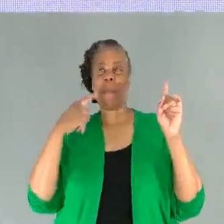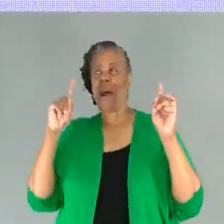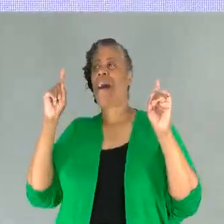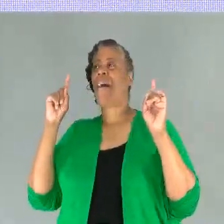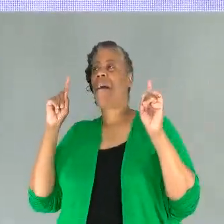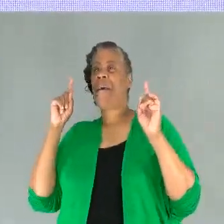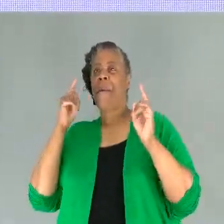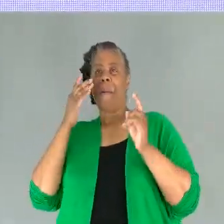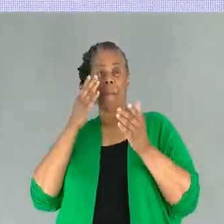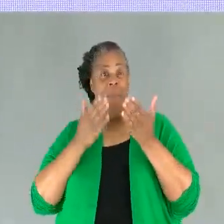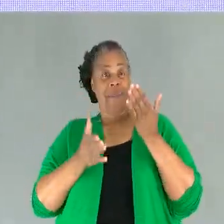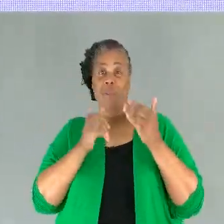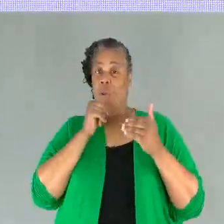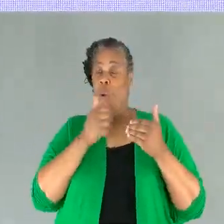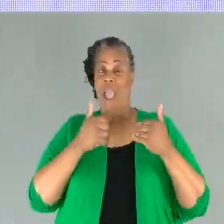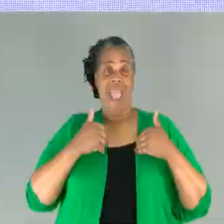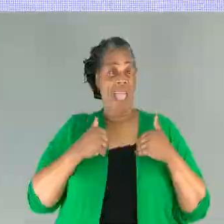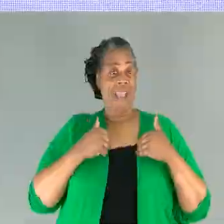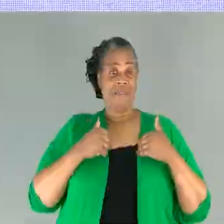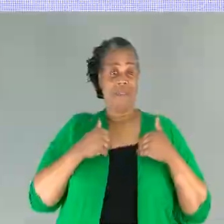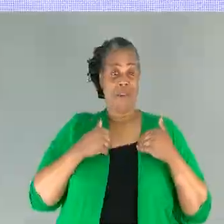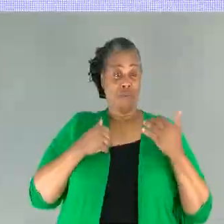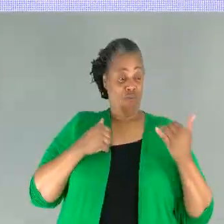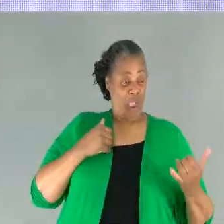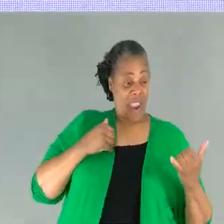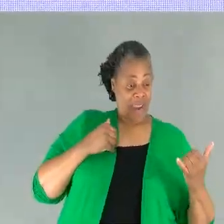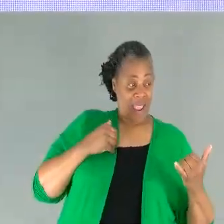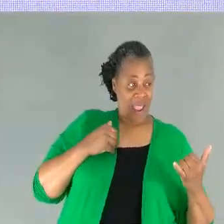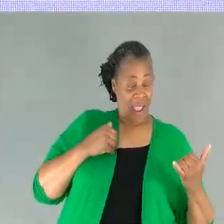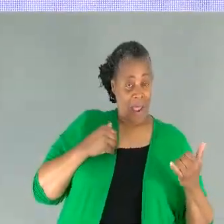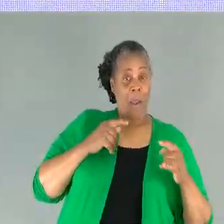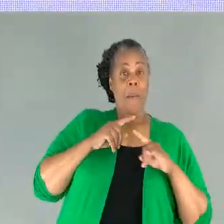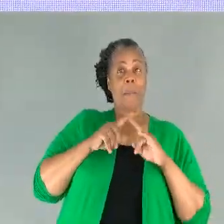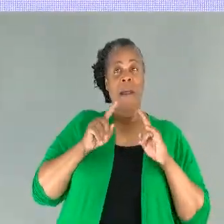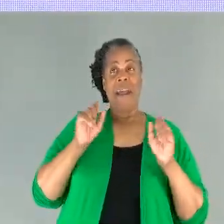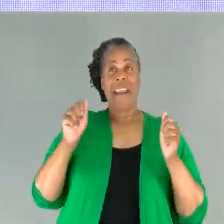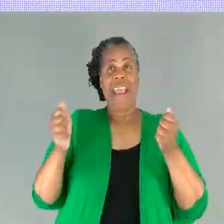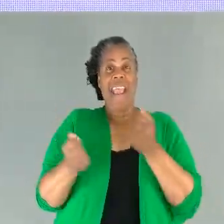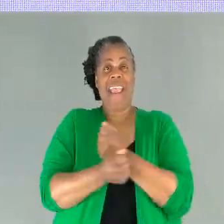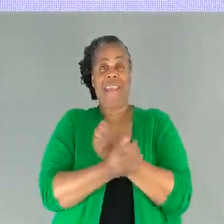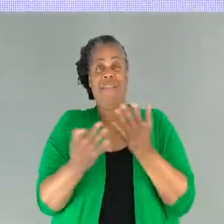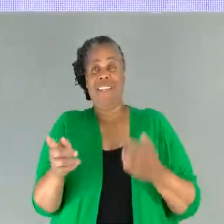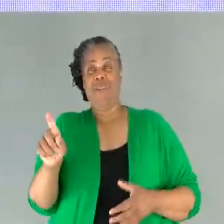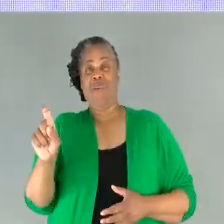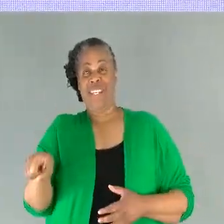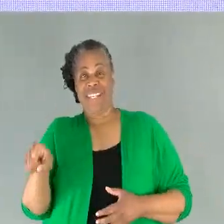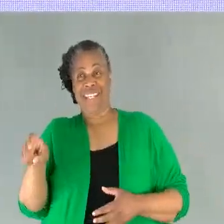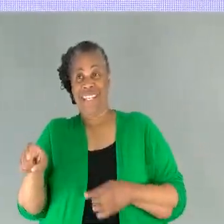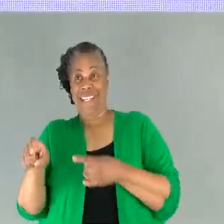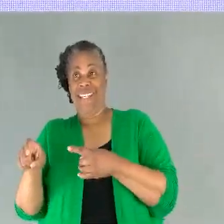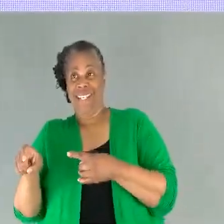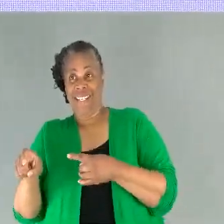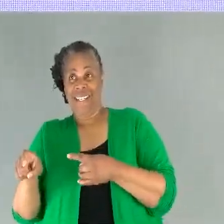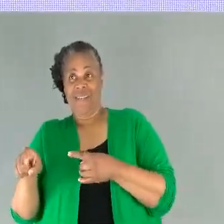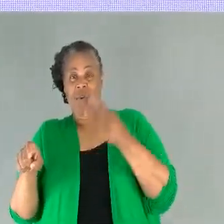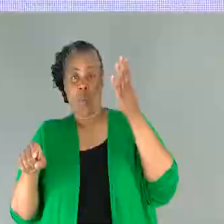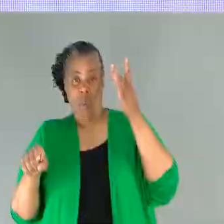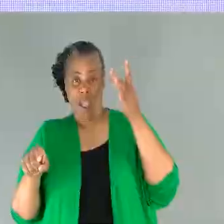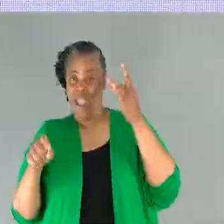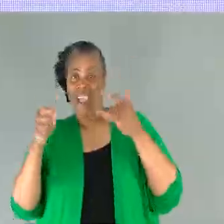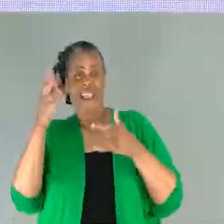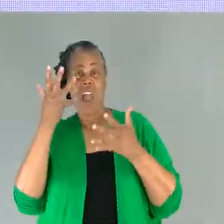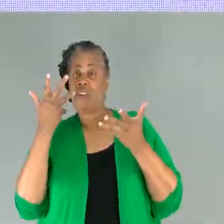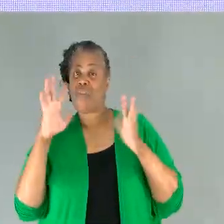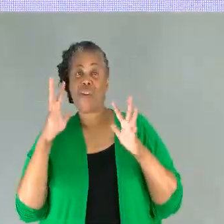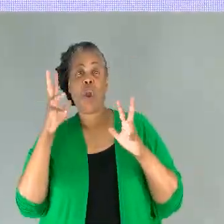You may not have what you want right now, but you have everything that you need because the Lord has heard